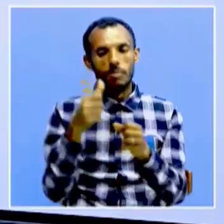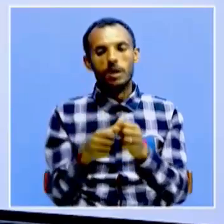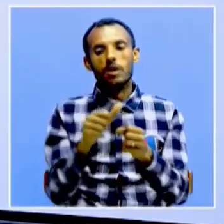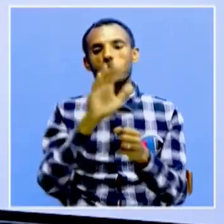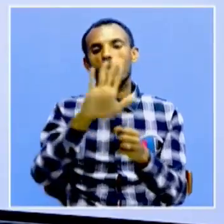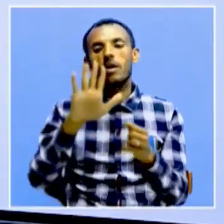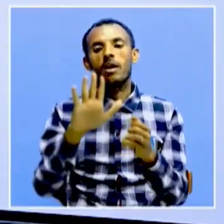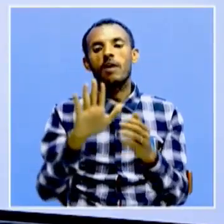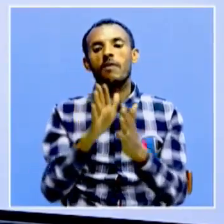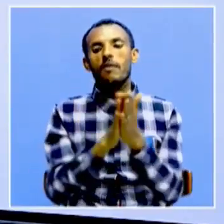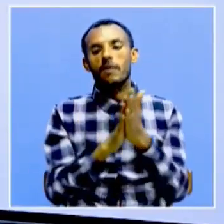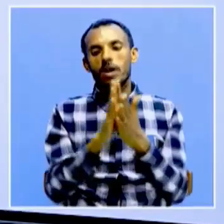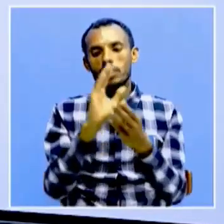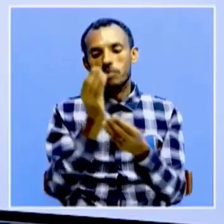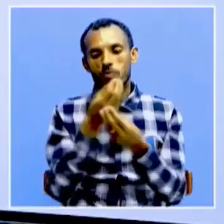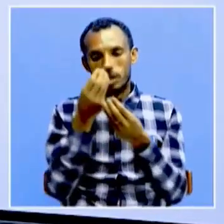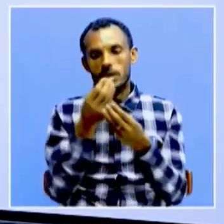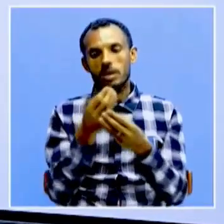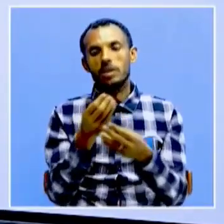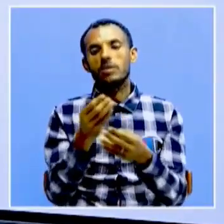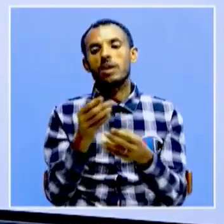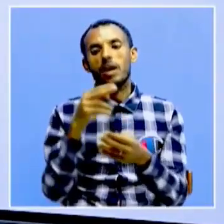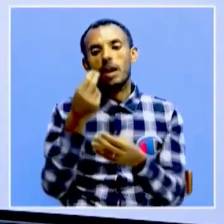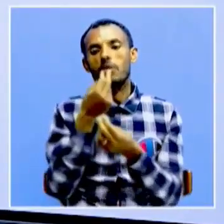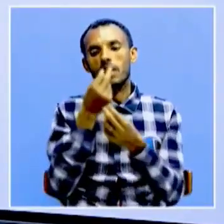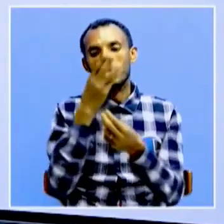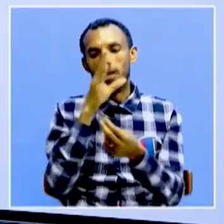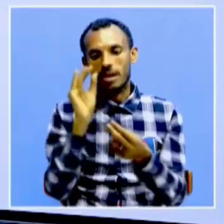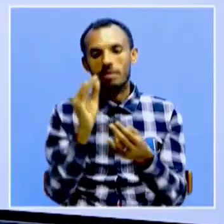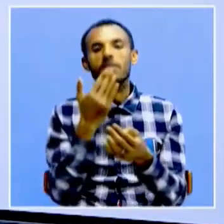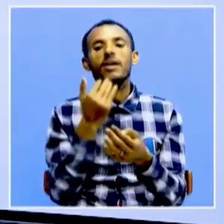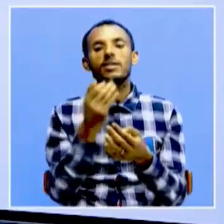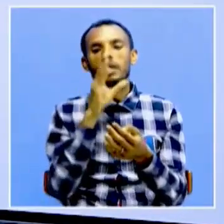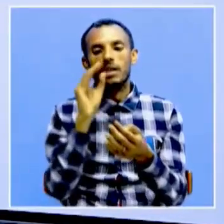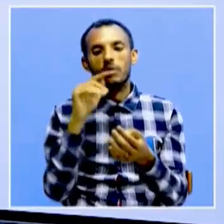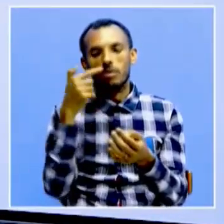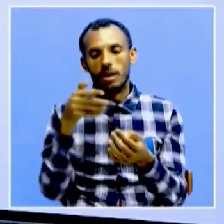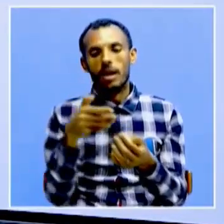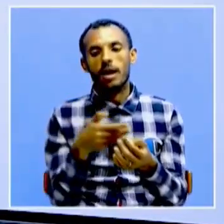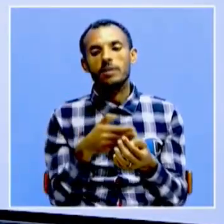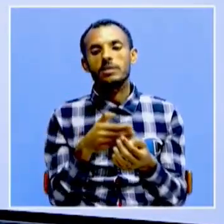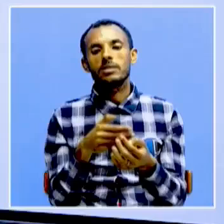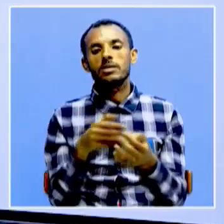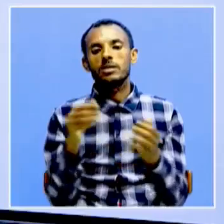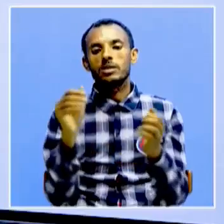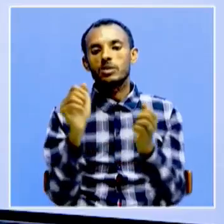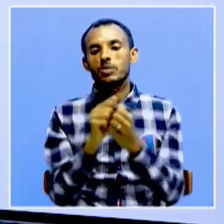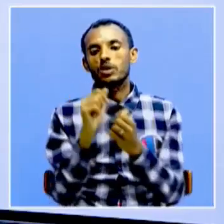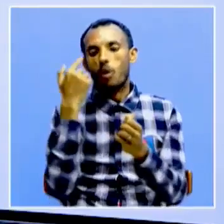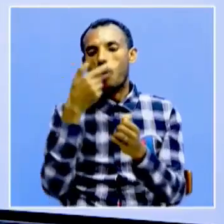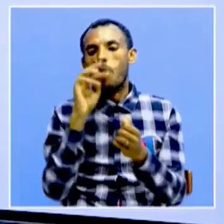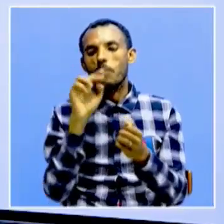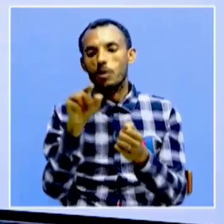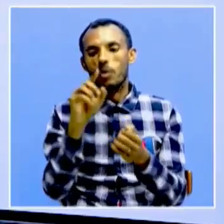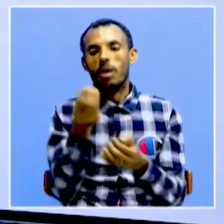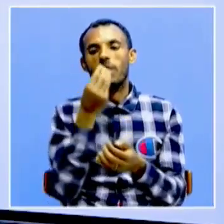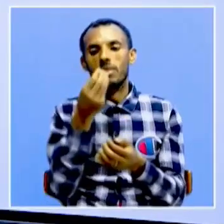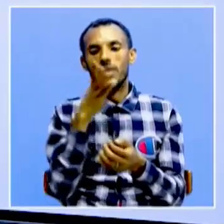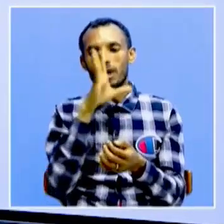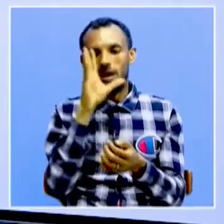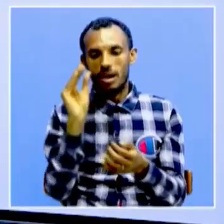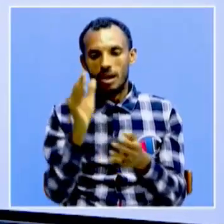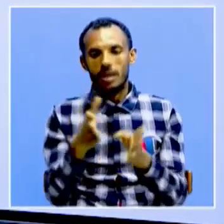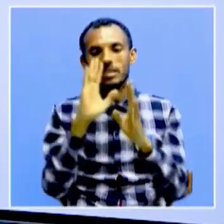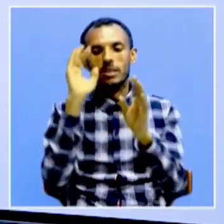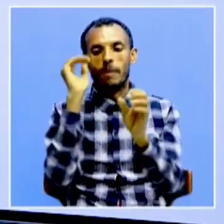favorite food, to tell us the nutrients, to tell us the taste, to tell us with whom that you eat it, and then let's